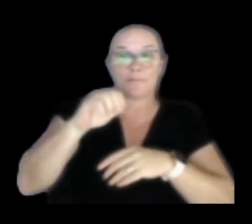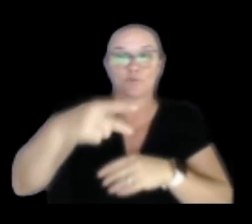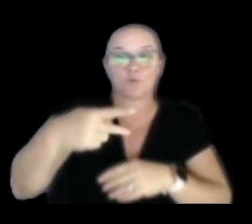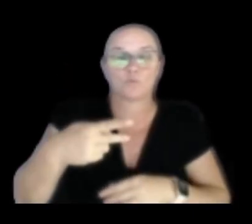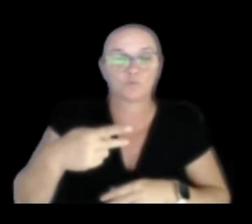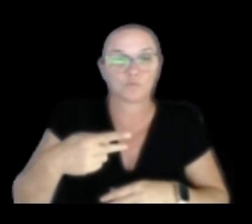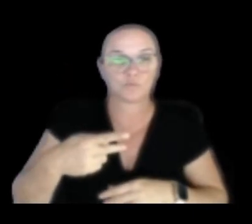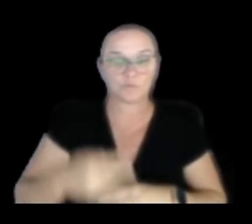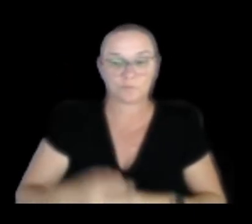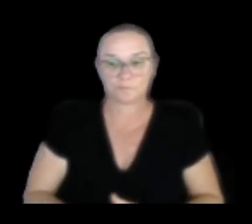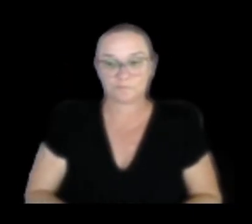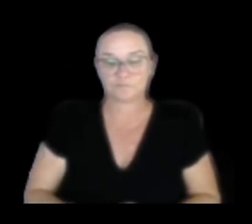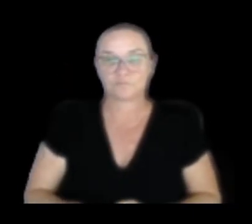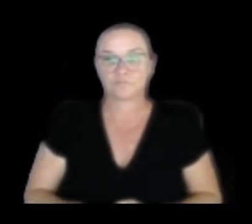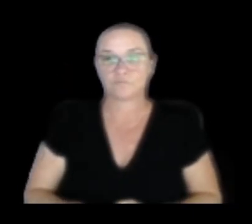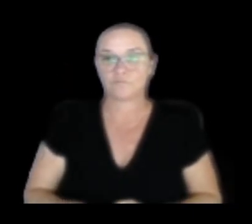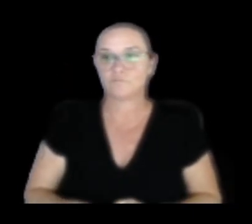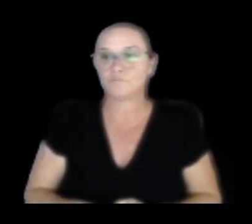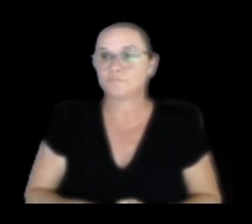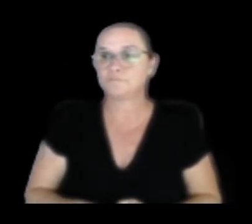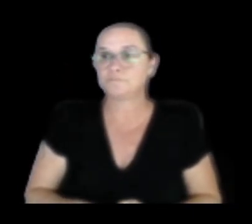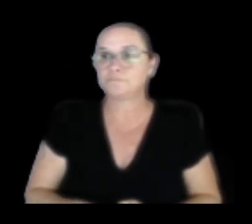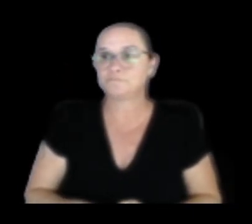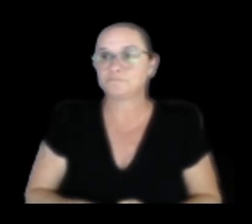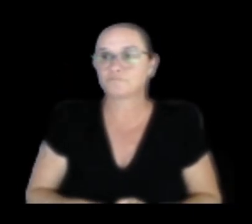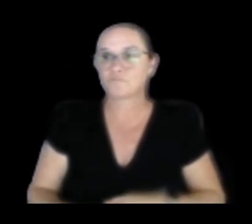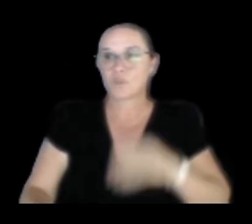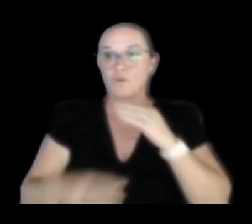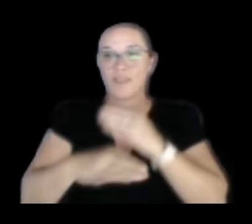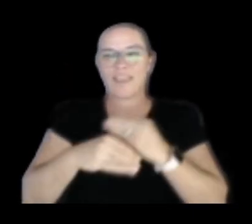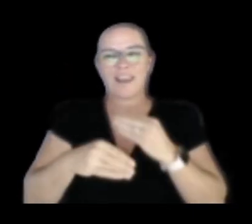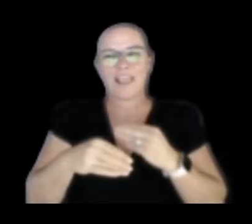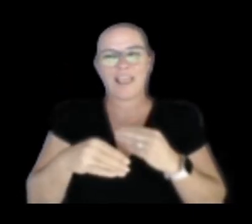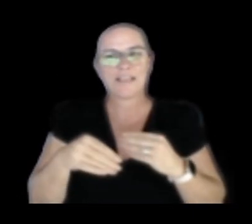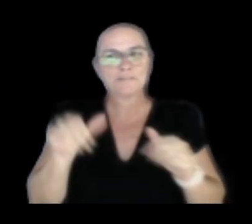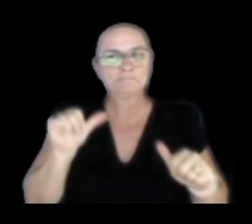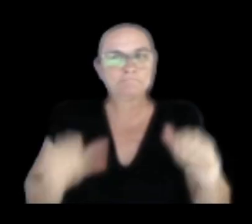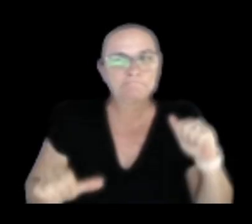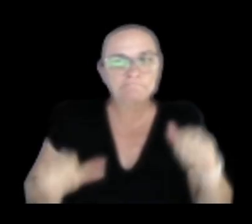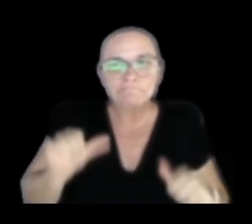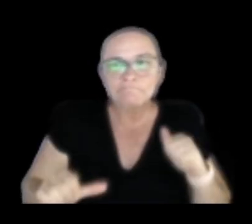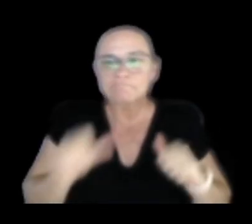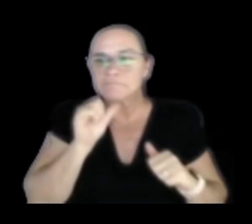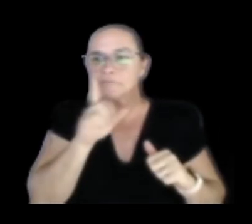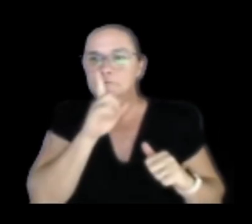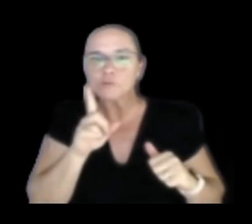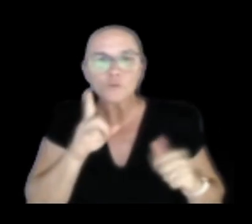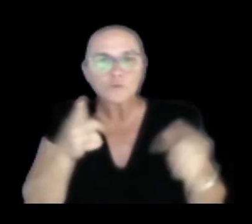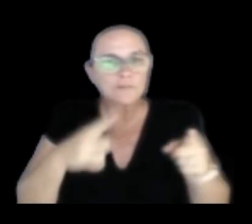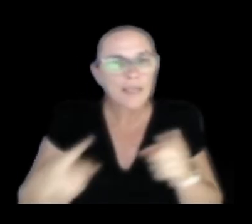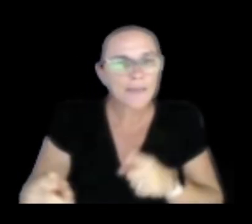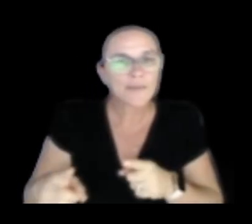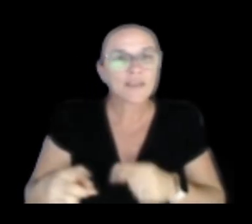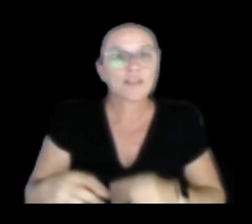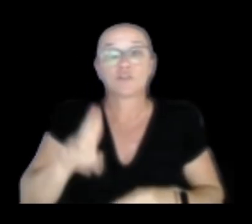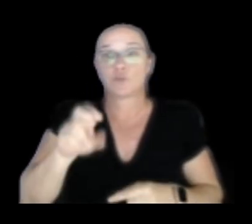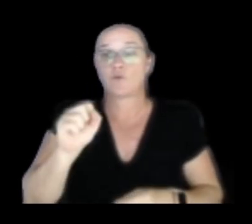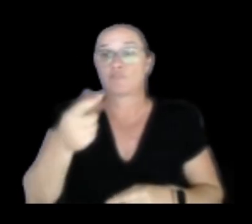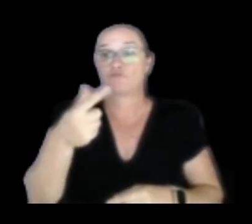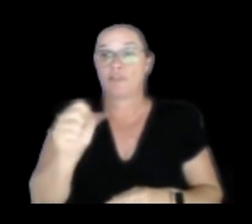here. So it adds a little bit extra uncertainty. And because of that, the USGS has